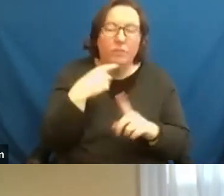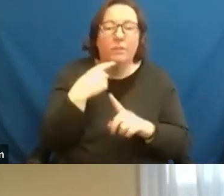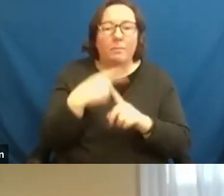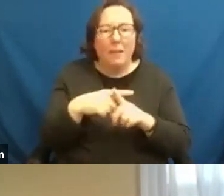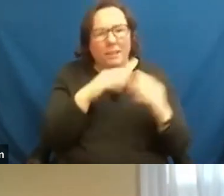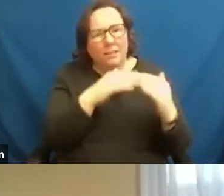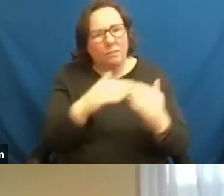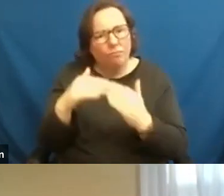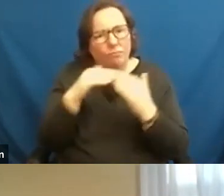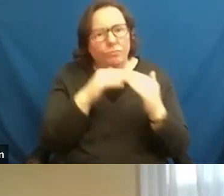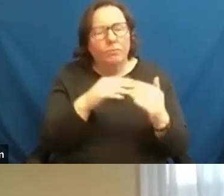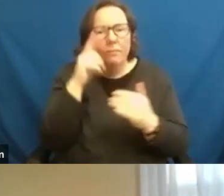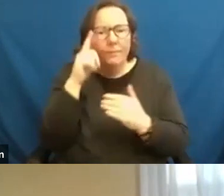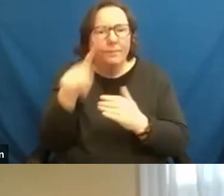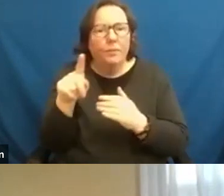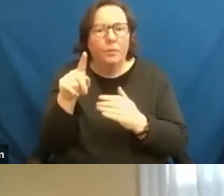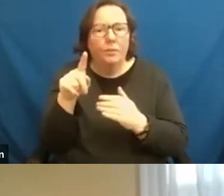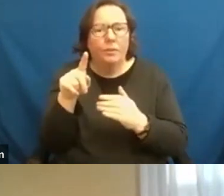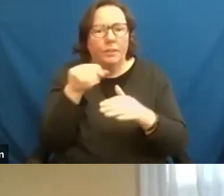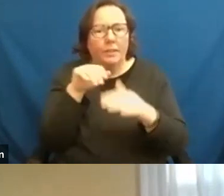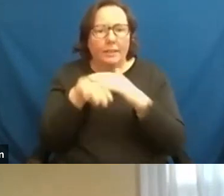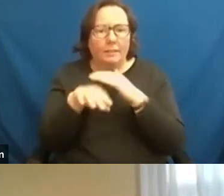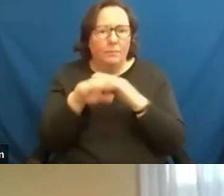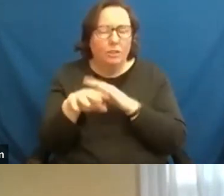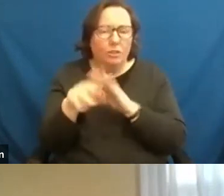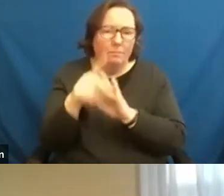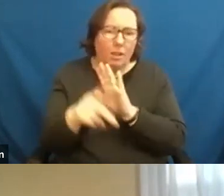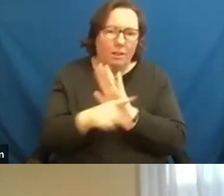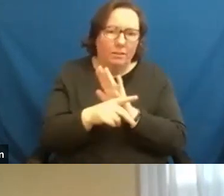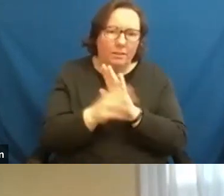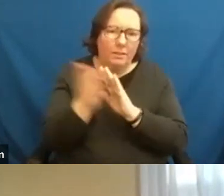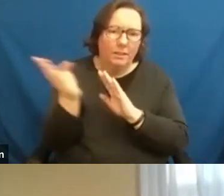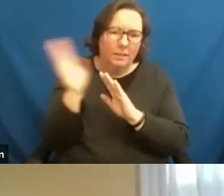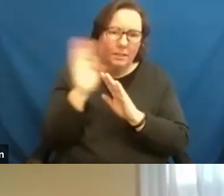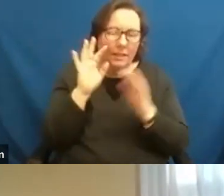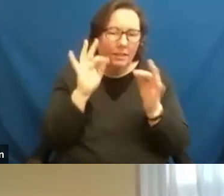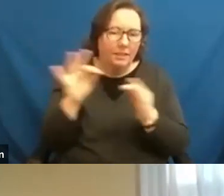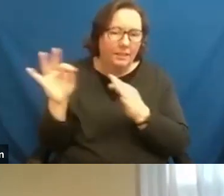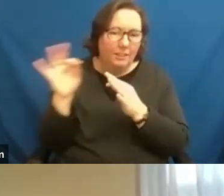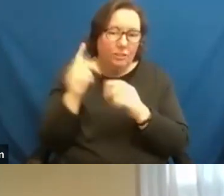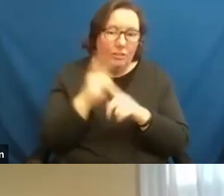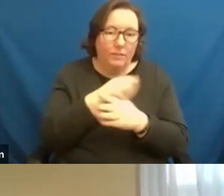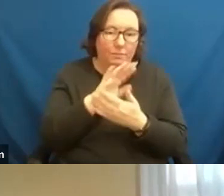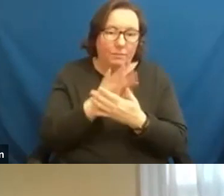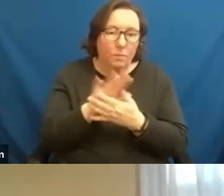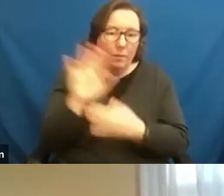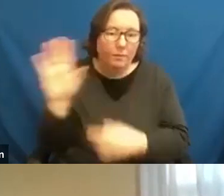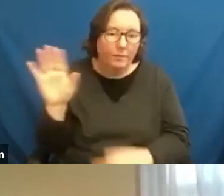equity in terms of admission policies and decisions.